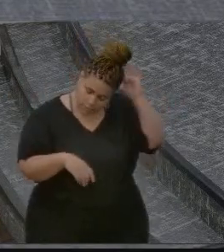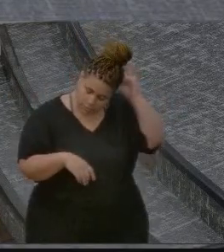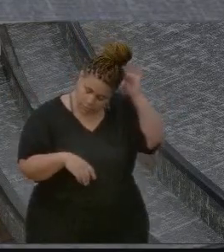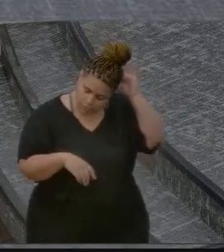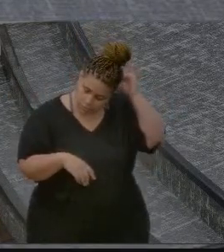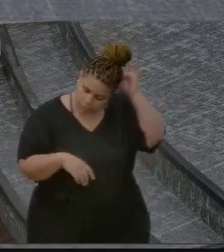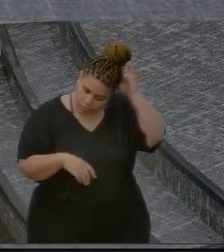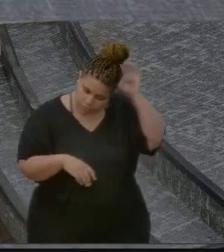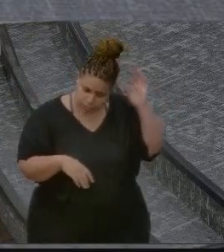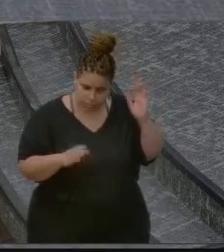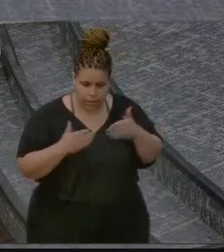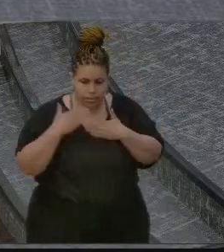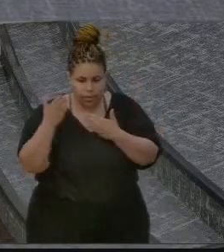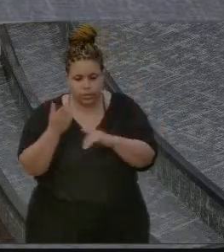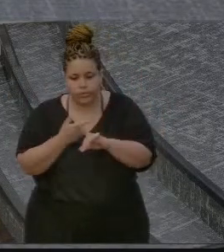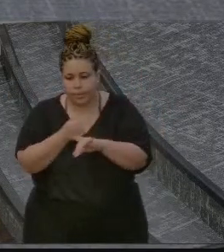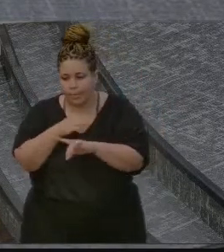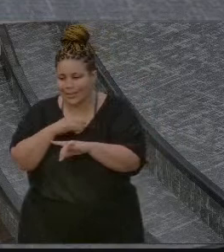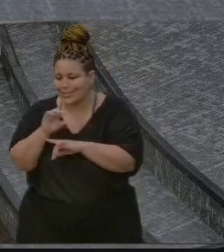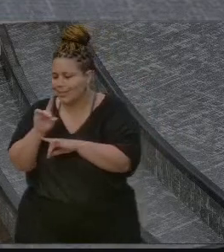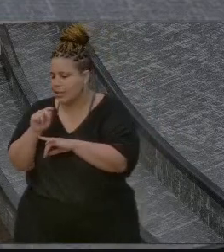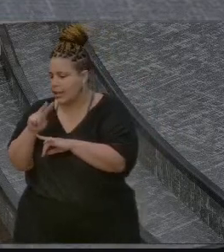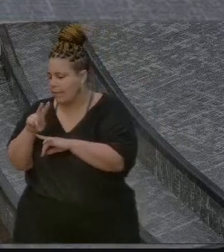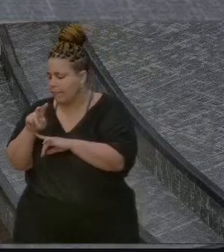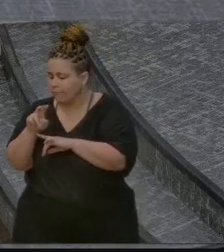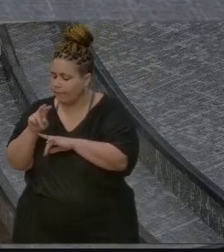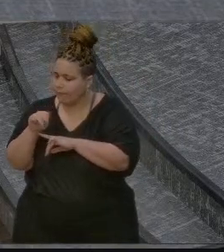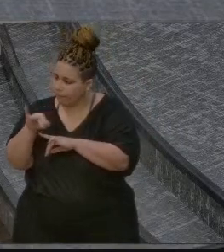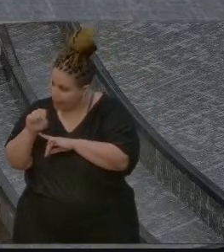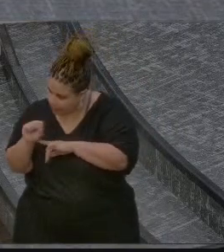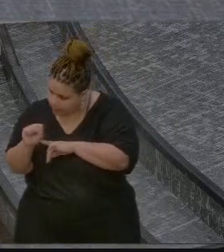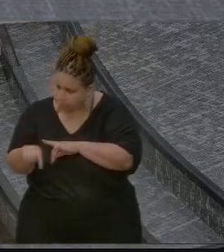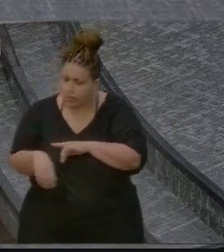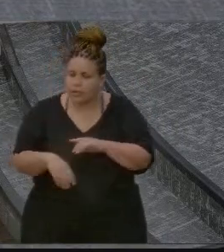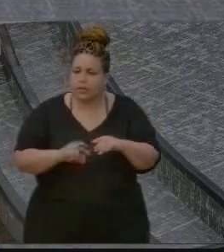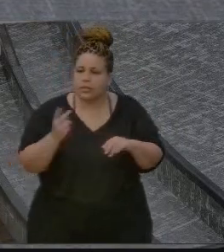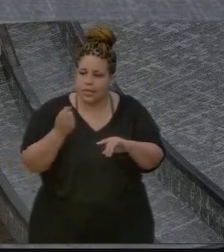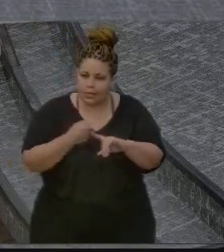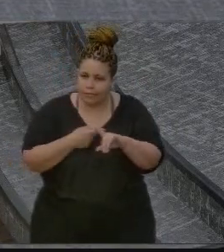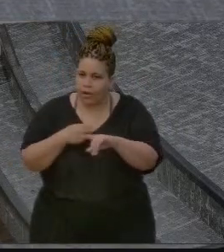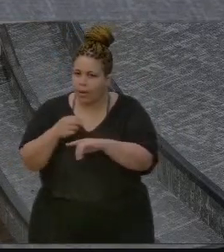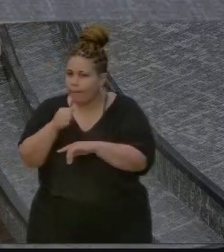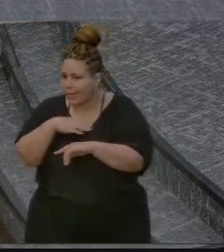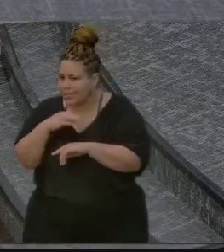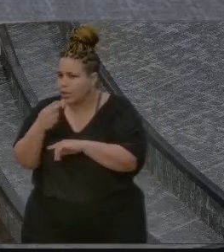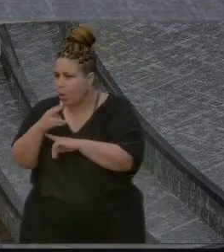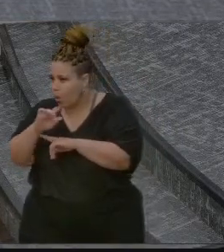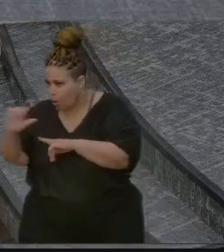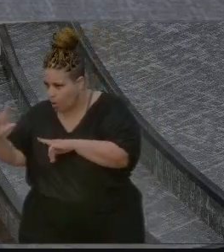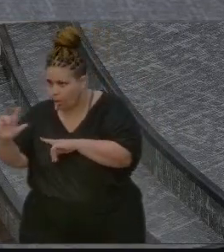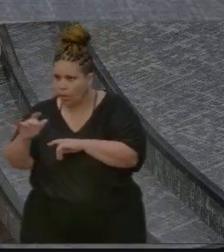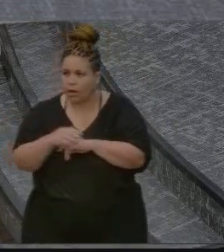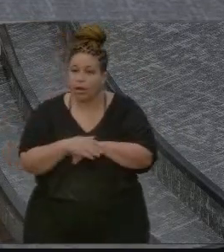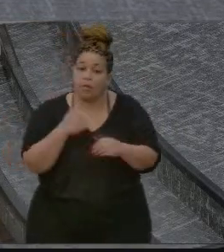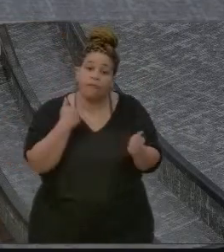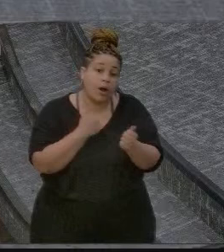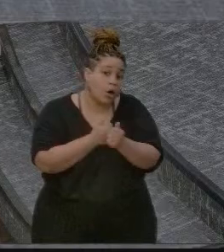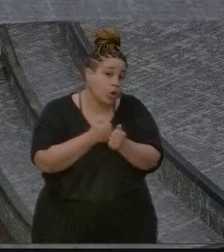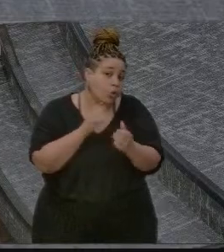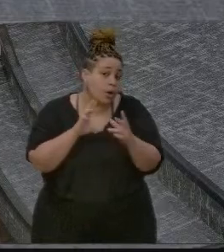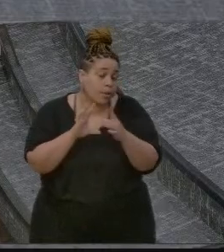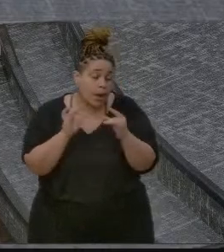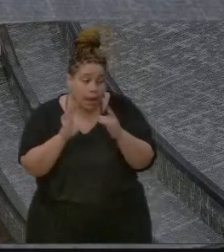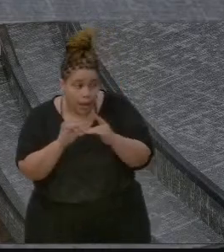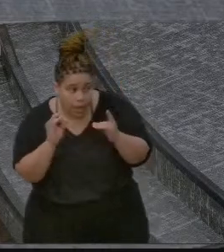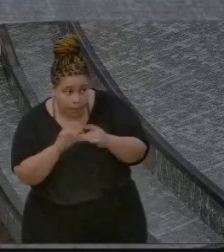Okay, we had a motion by Ms. Davis, second by Ms. Hull. Any follow-up comments before